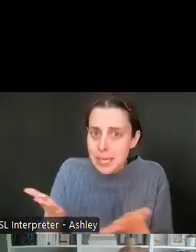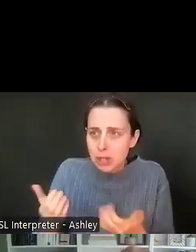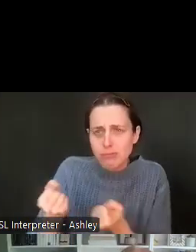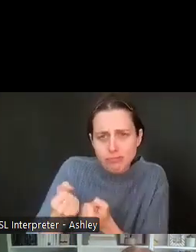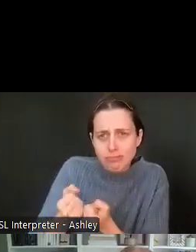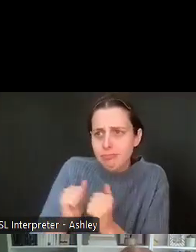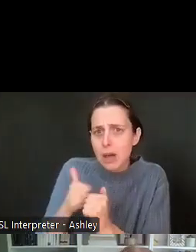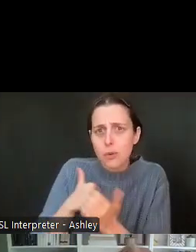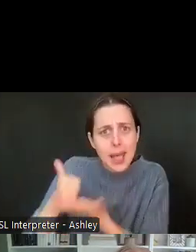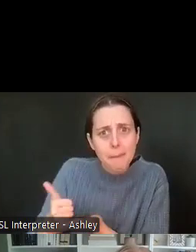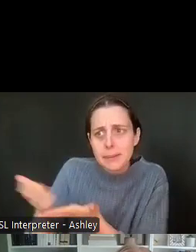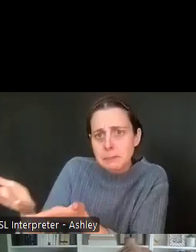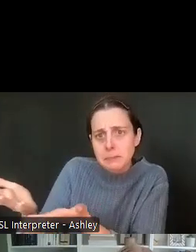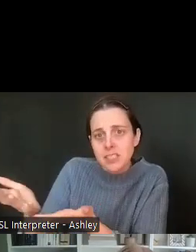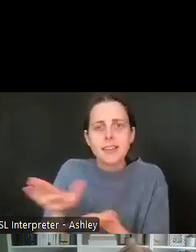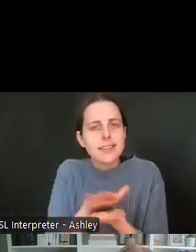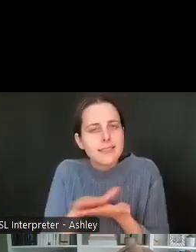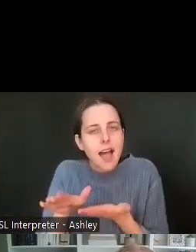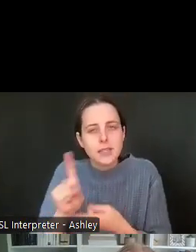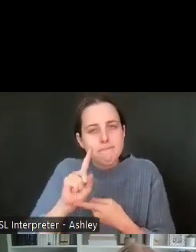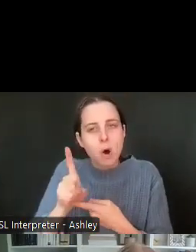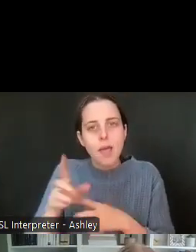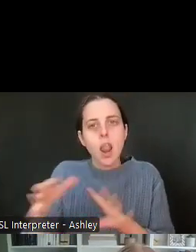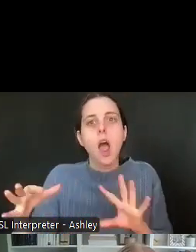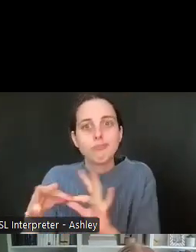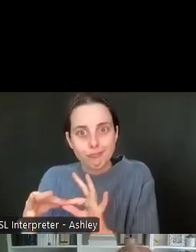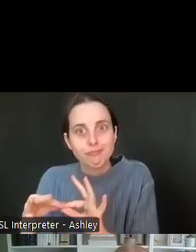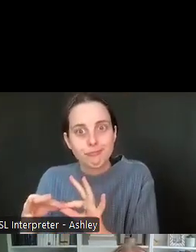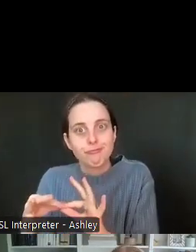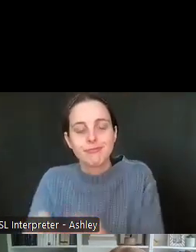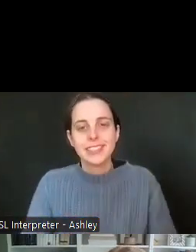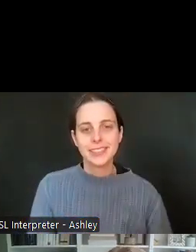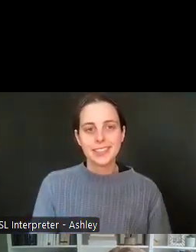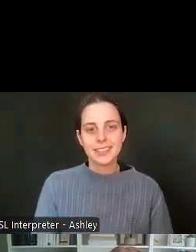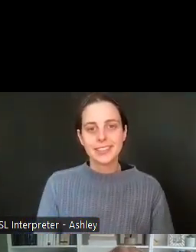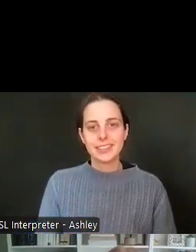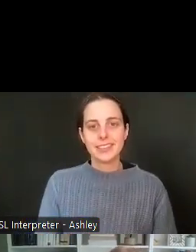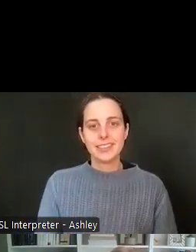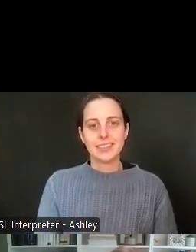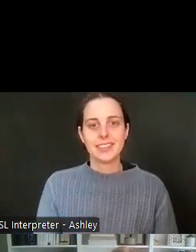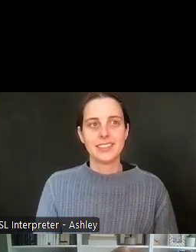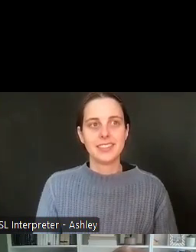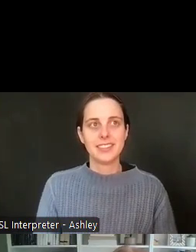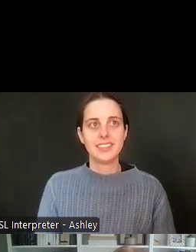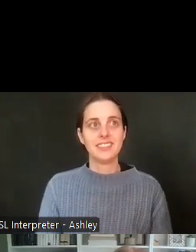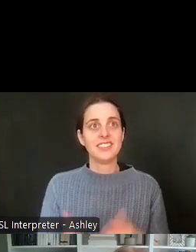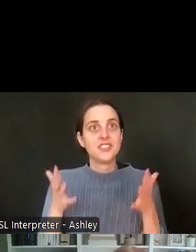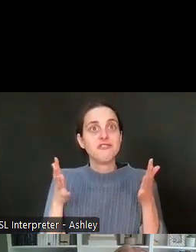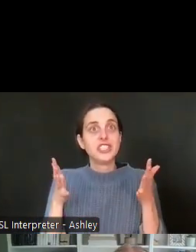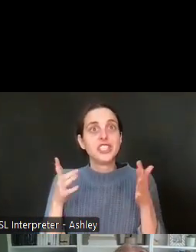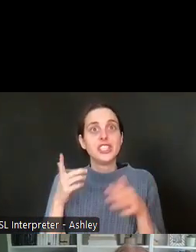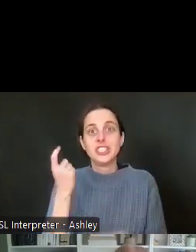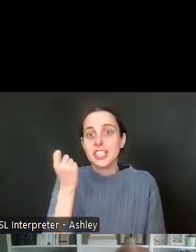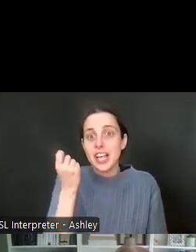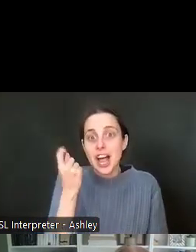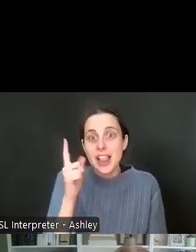It gives us that moment to drive connection in our workplaces. So it is only 11 minutes after we've started and you've